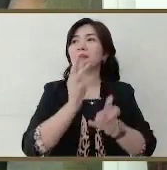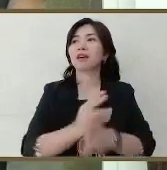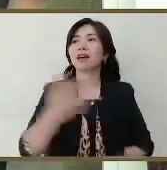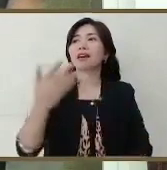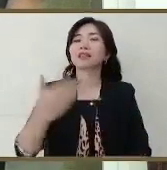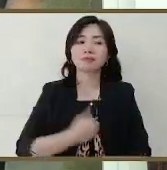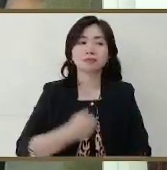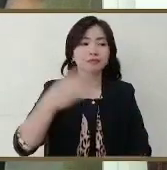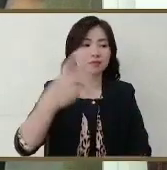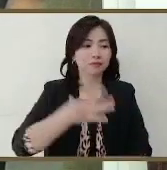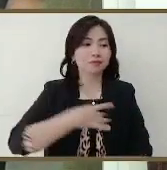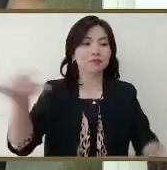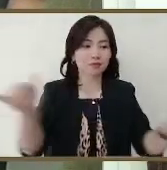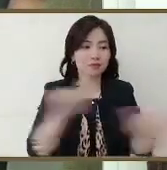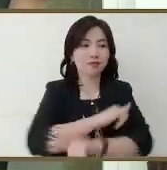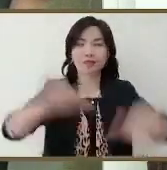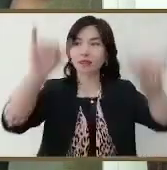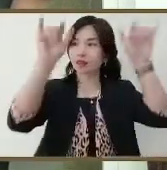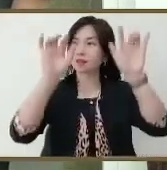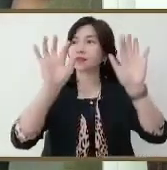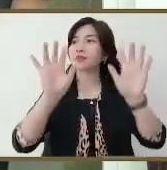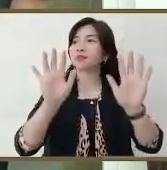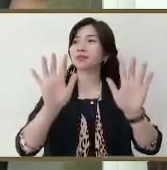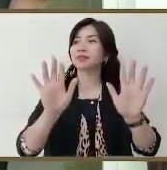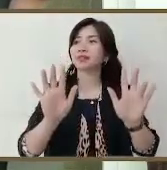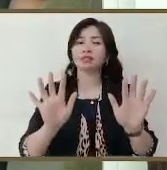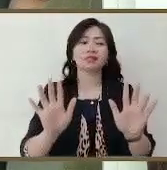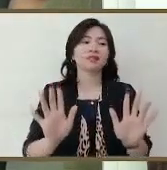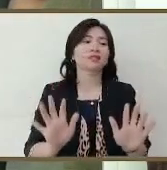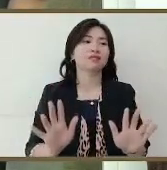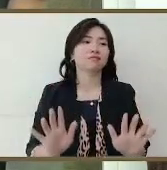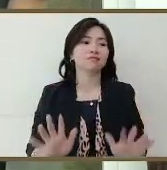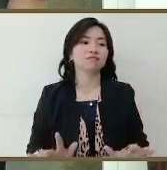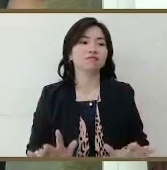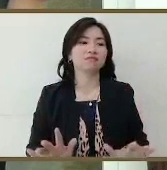that makes me white as